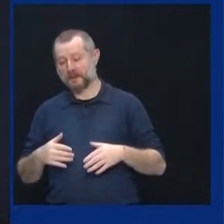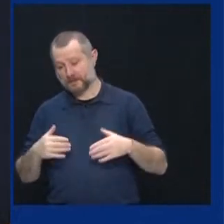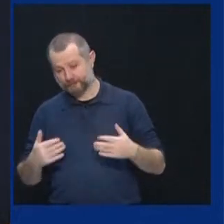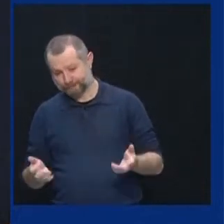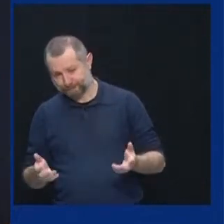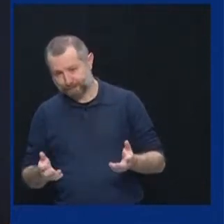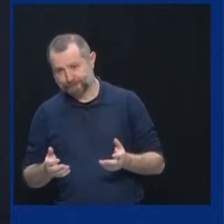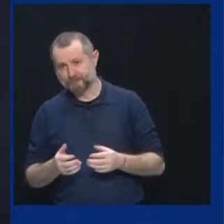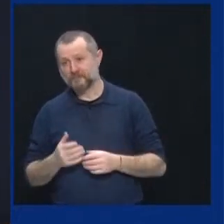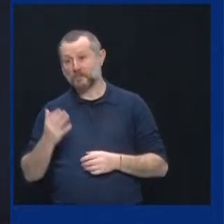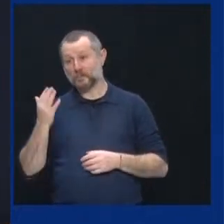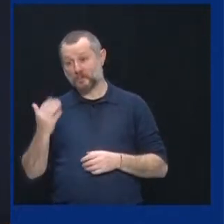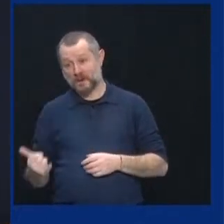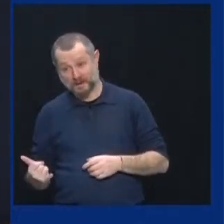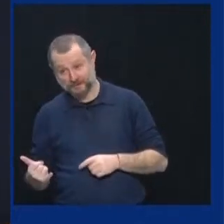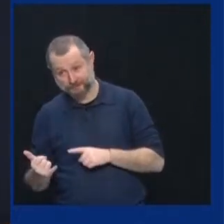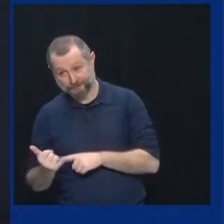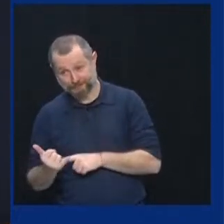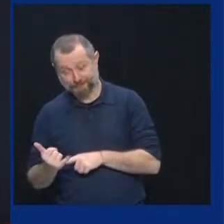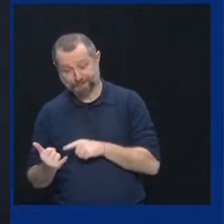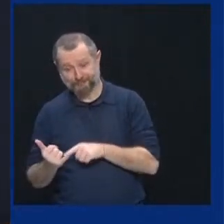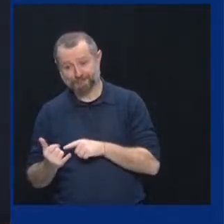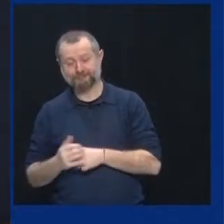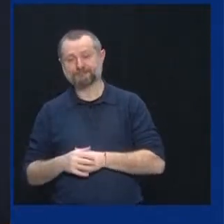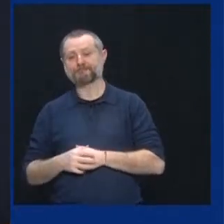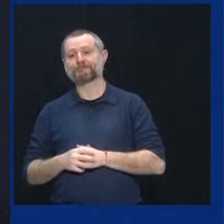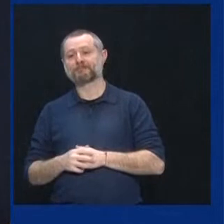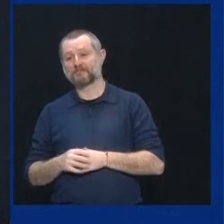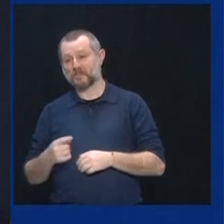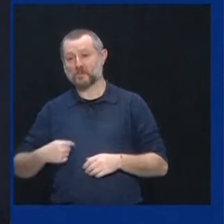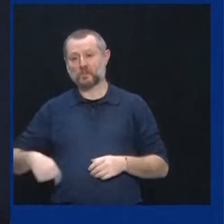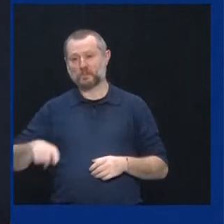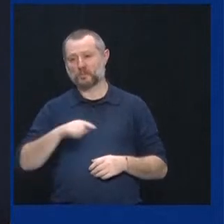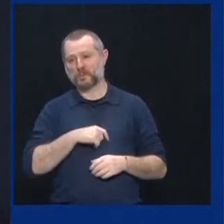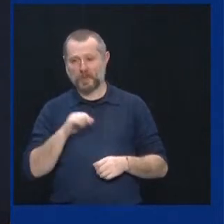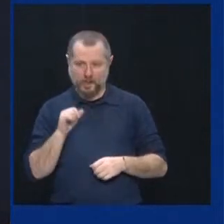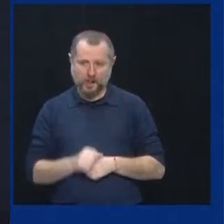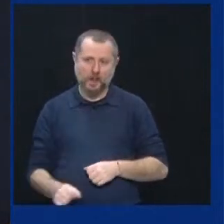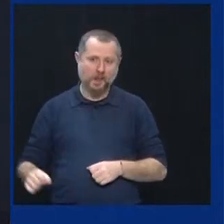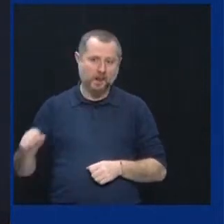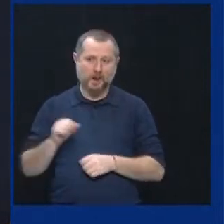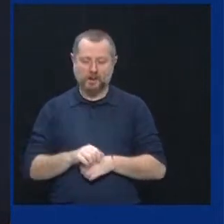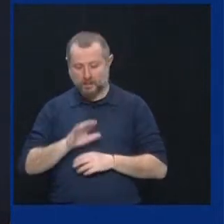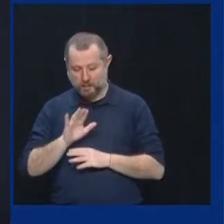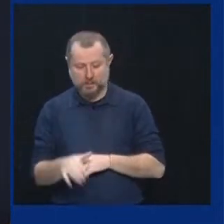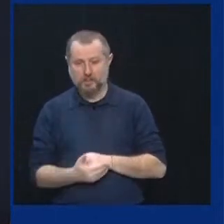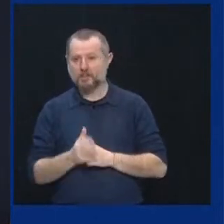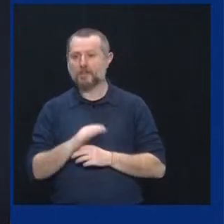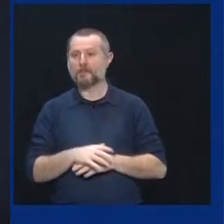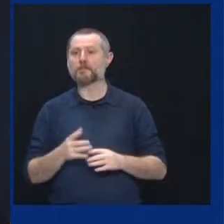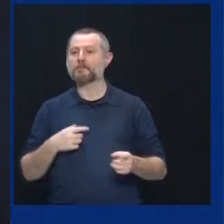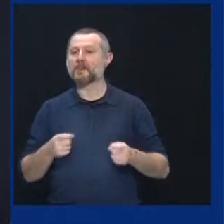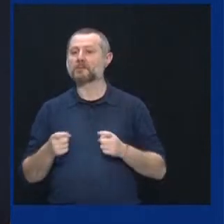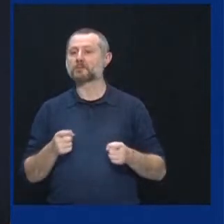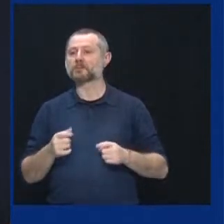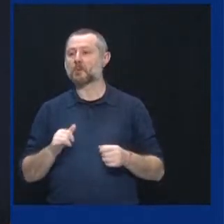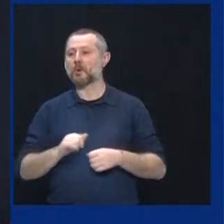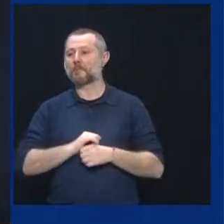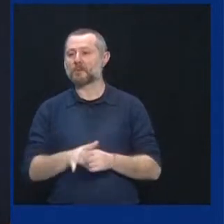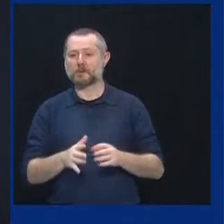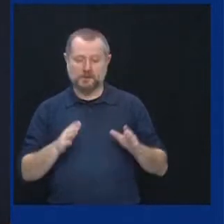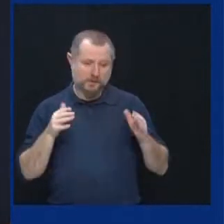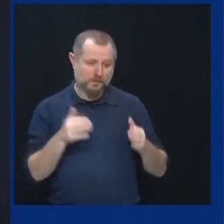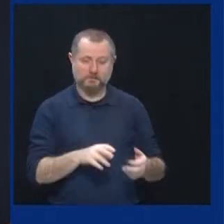Frankly, because everybody was working 7 days a week, 24 hours a day on actually managing the issue.